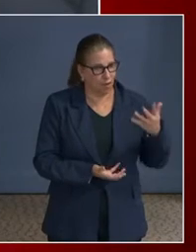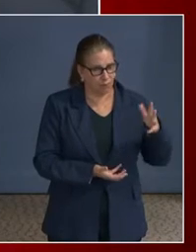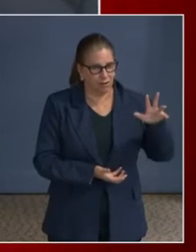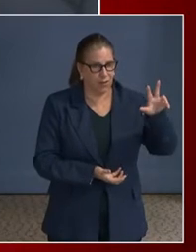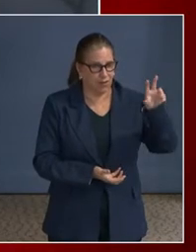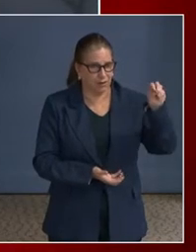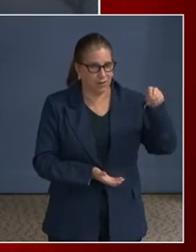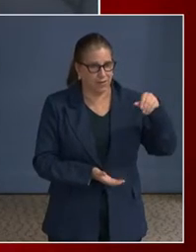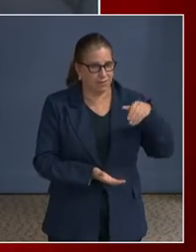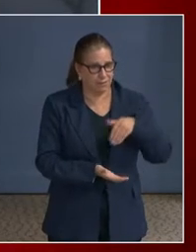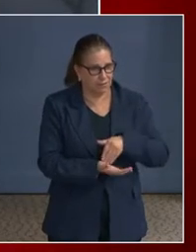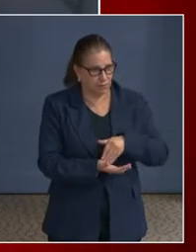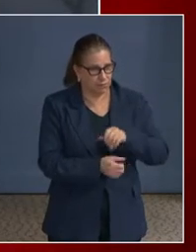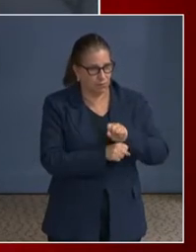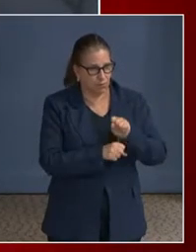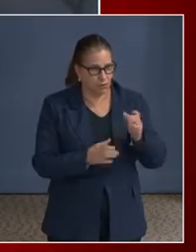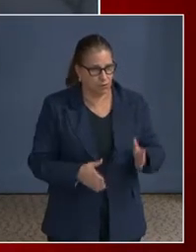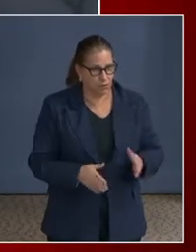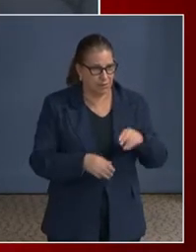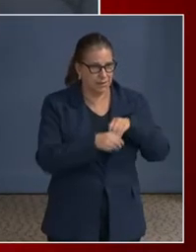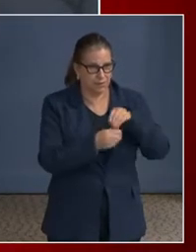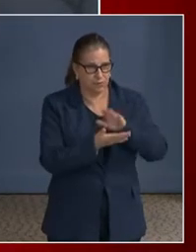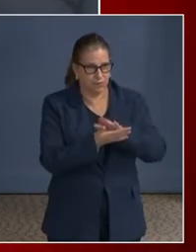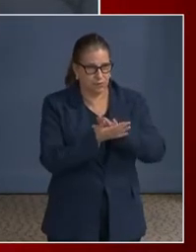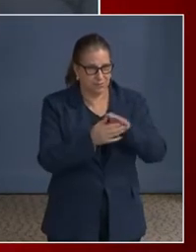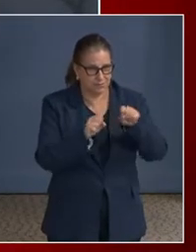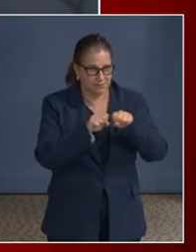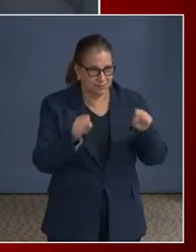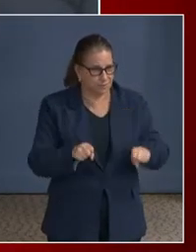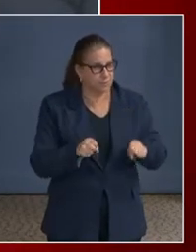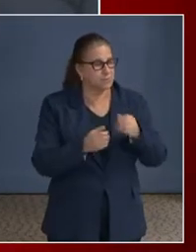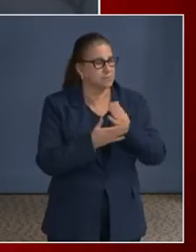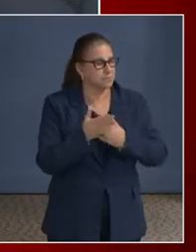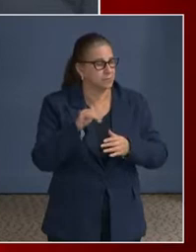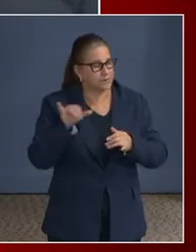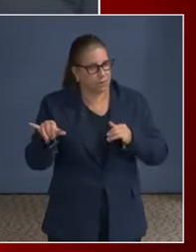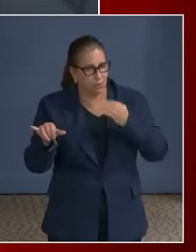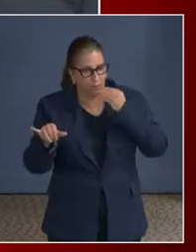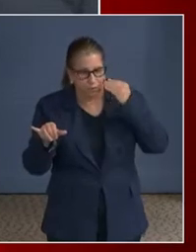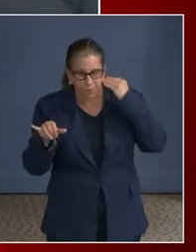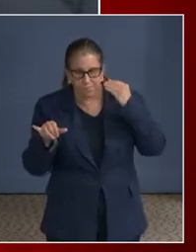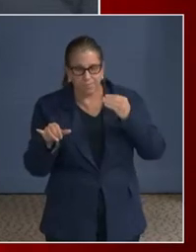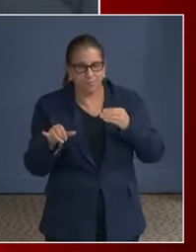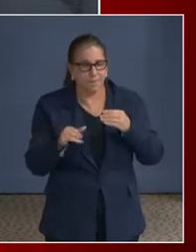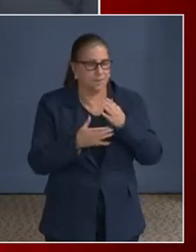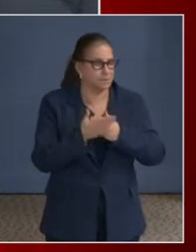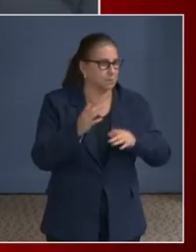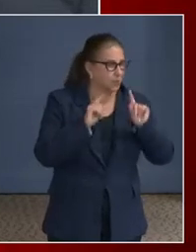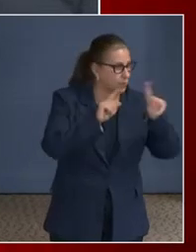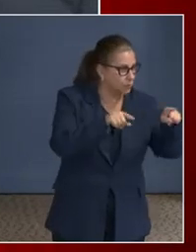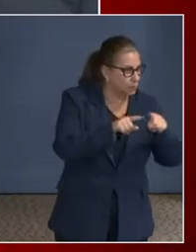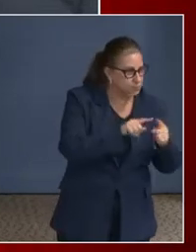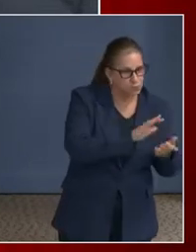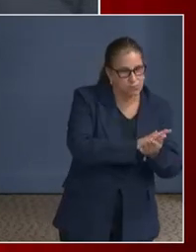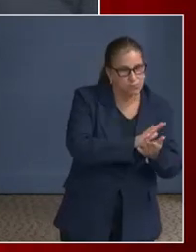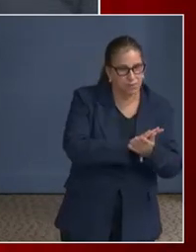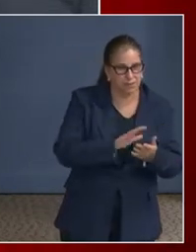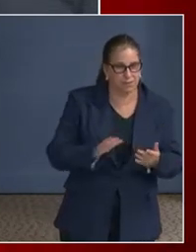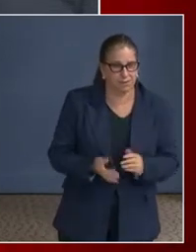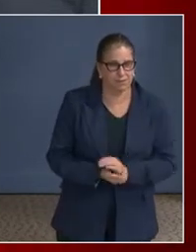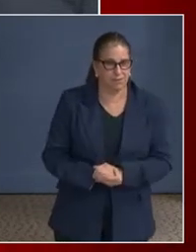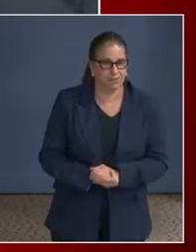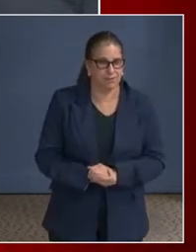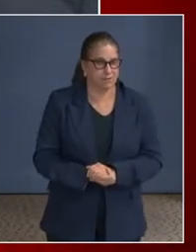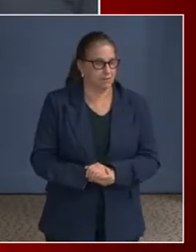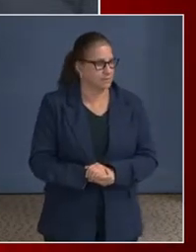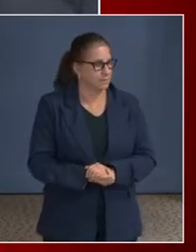are working from home, and others are reporting to work each day, like all of the employees that you see here. Some of